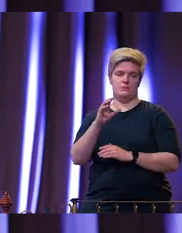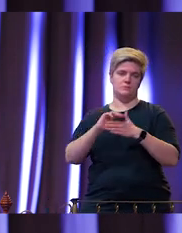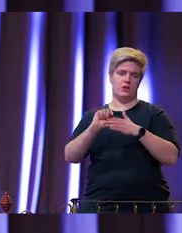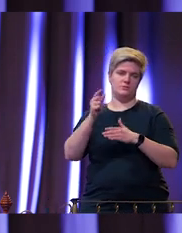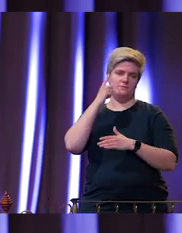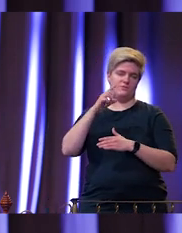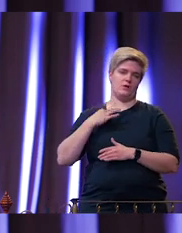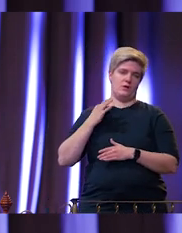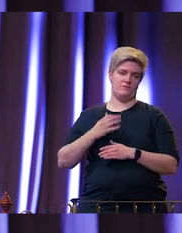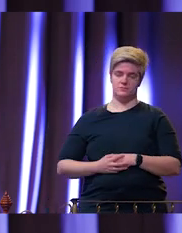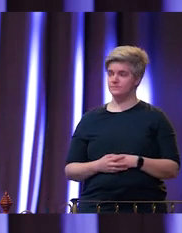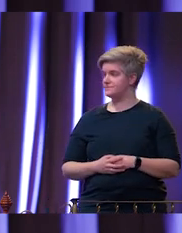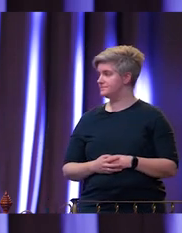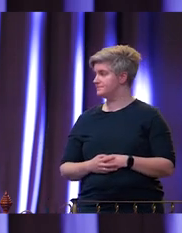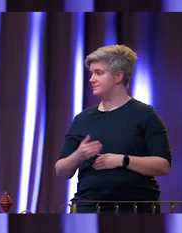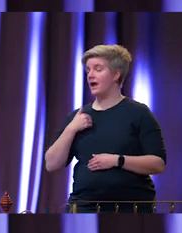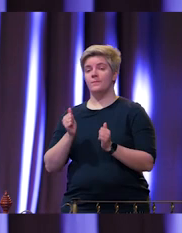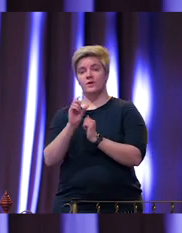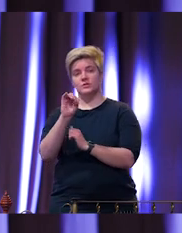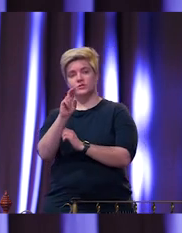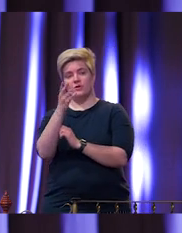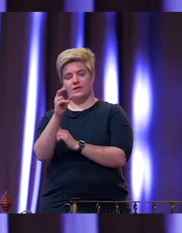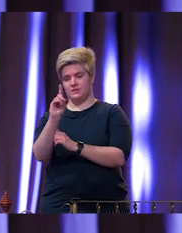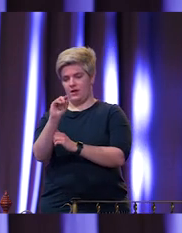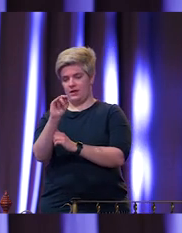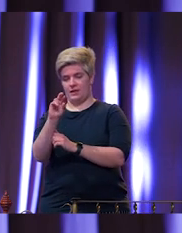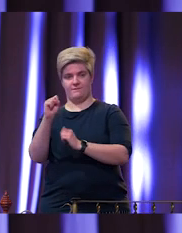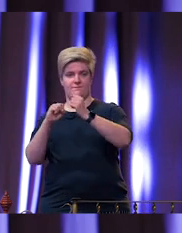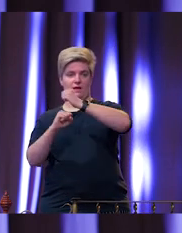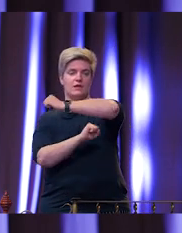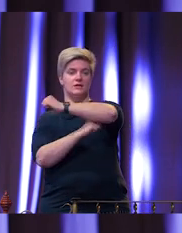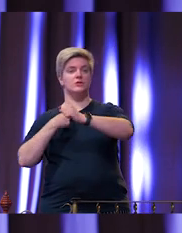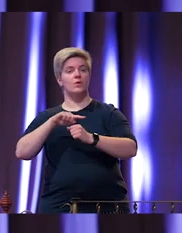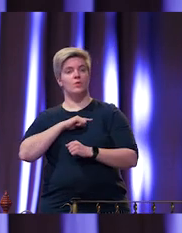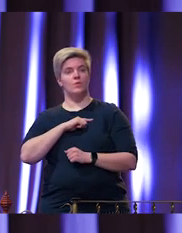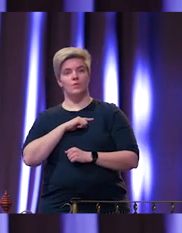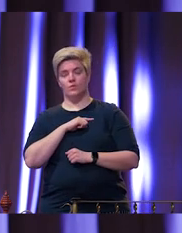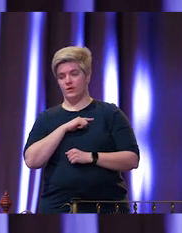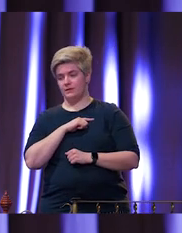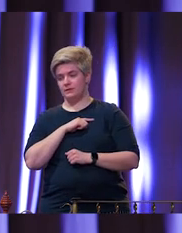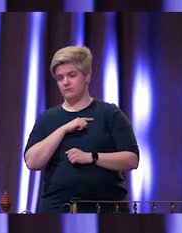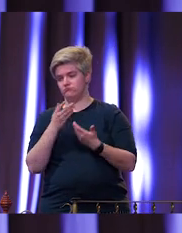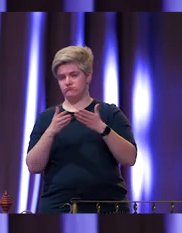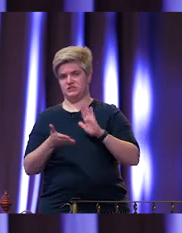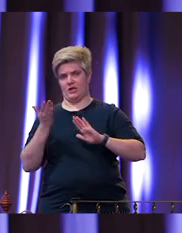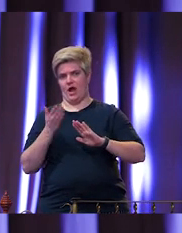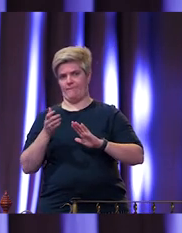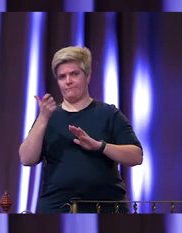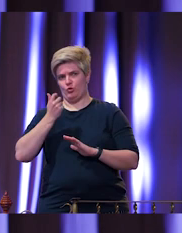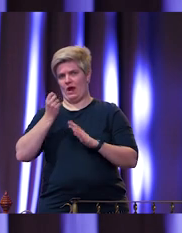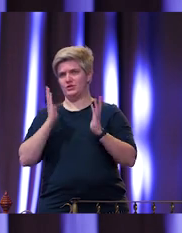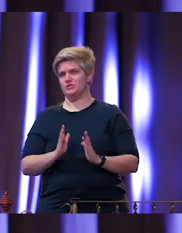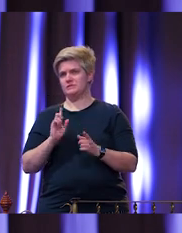And so I'm with the Gaylord and Dorothy Donnelley Foundation, and we've been Gen Op funders as long as I can remember, back when I was